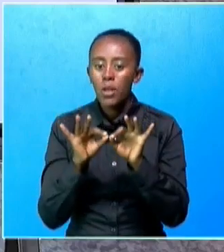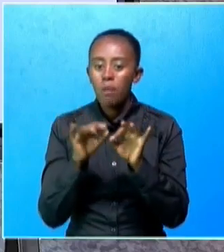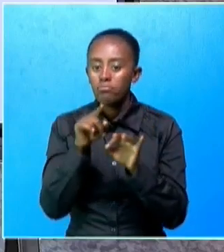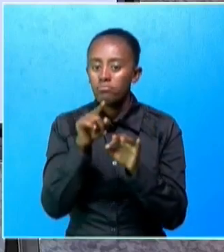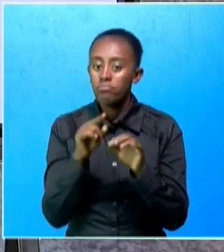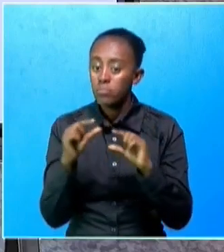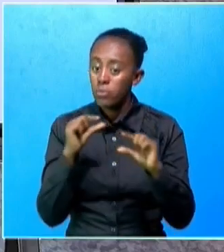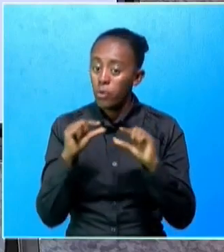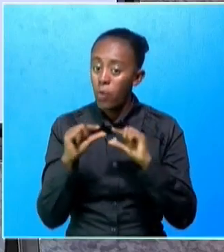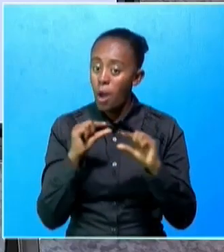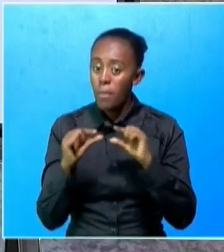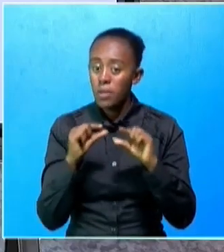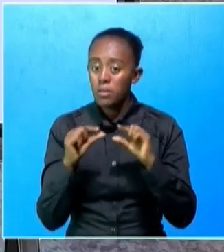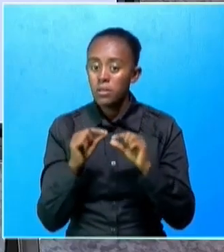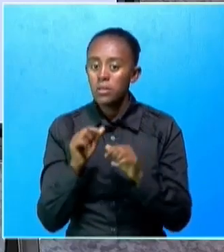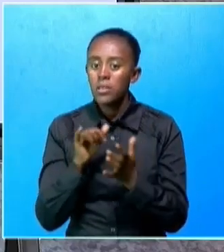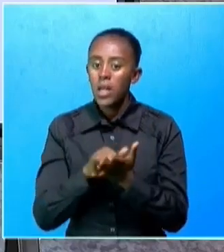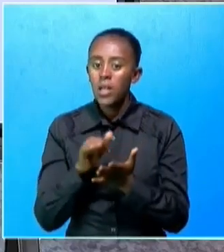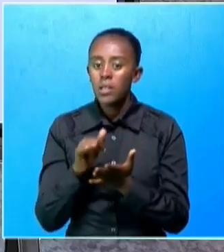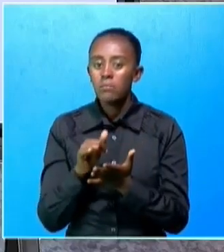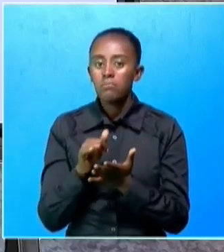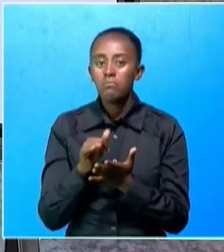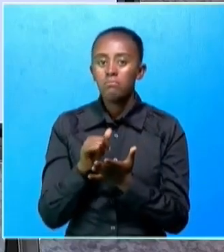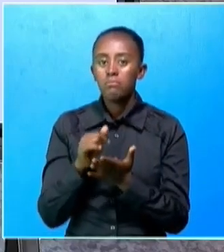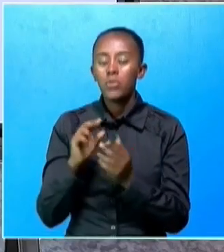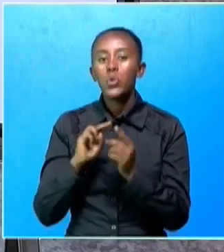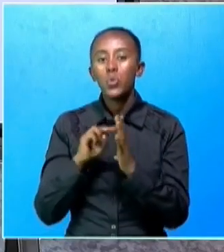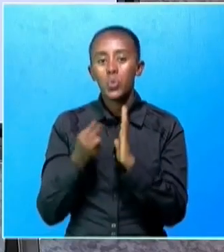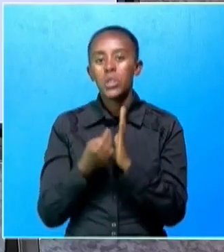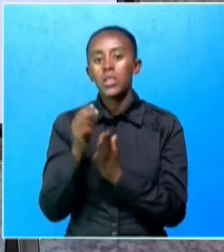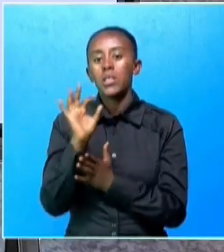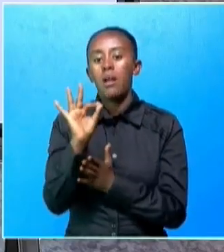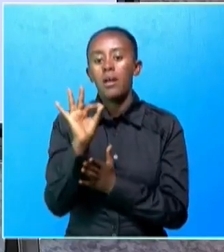grammar that we are going to see in the part of that is Unit 9.